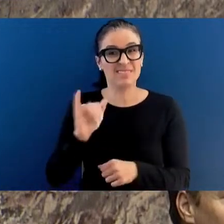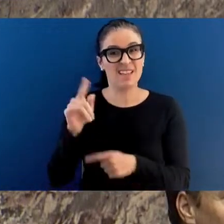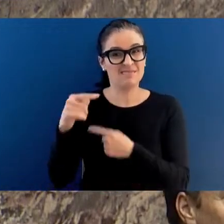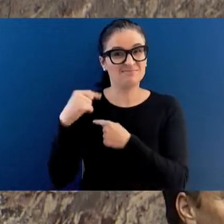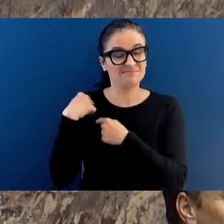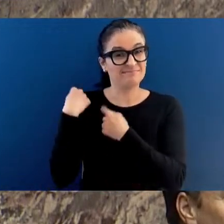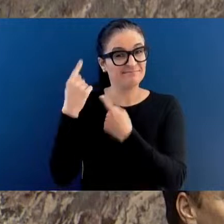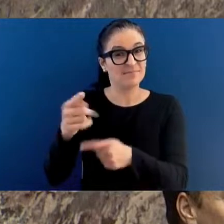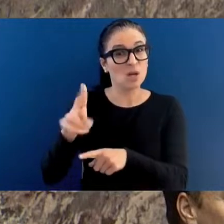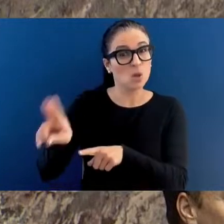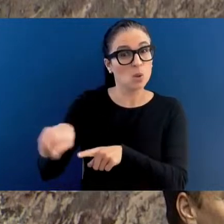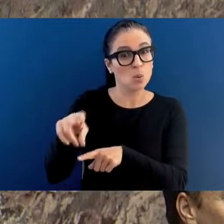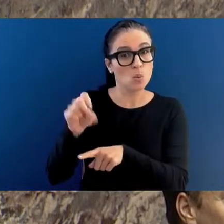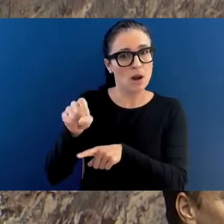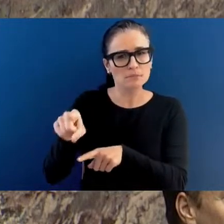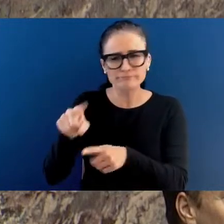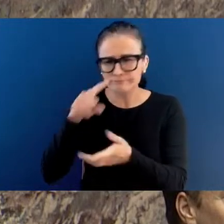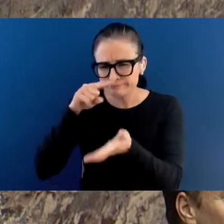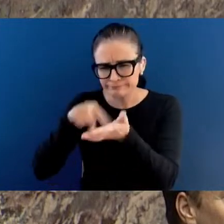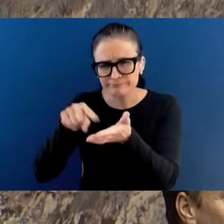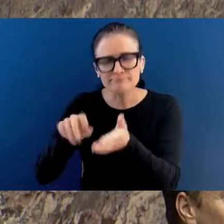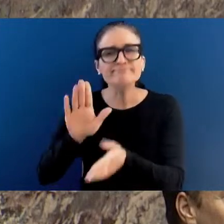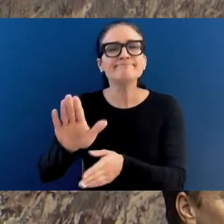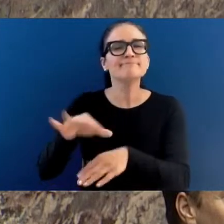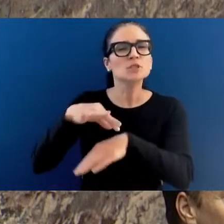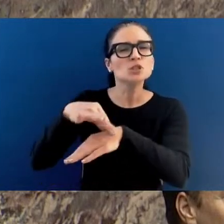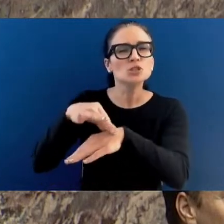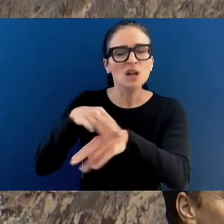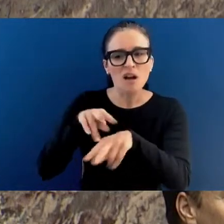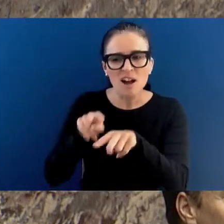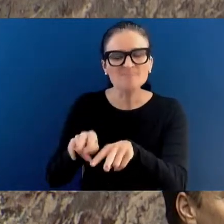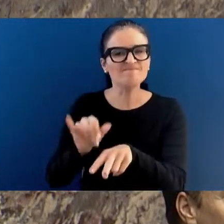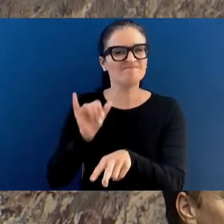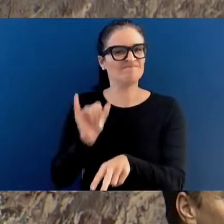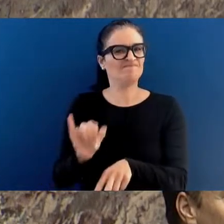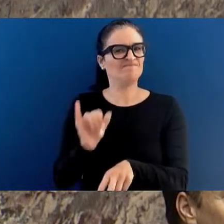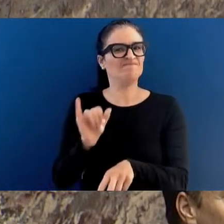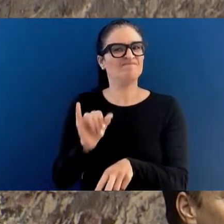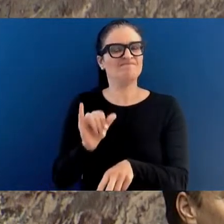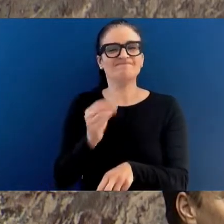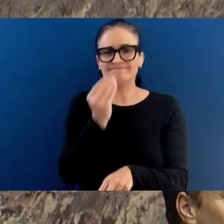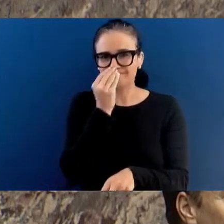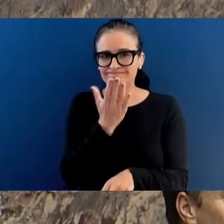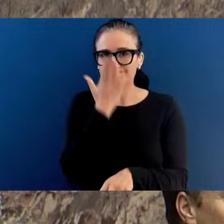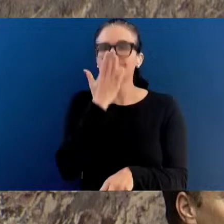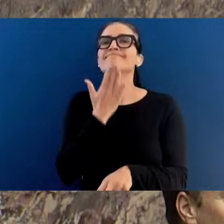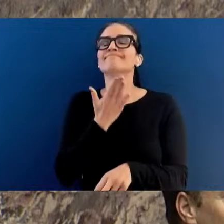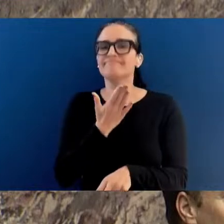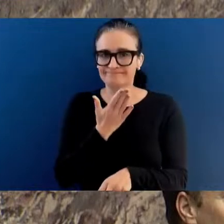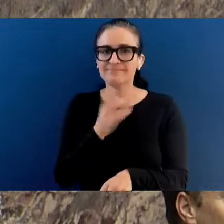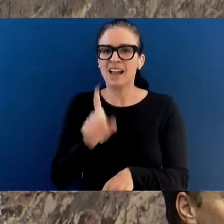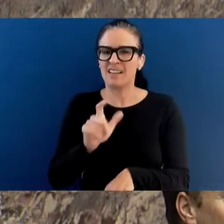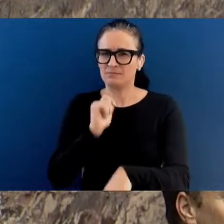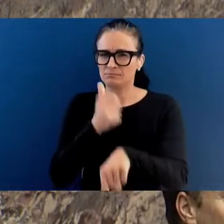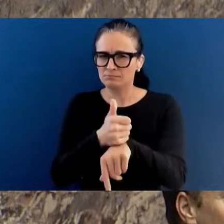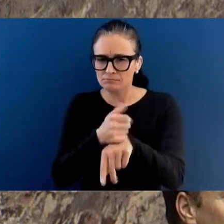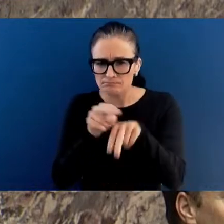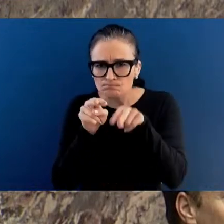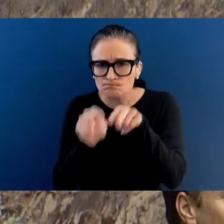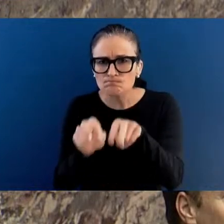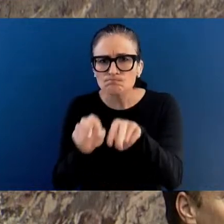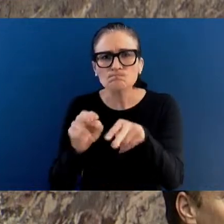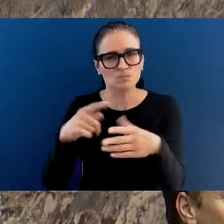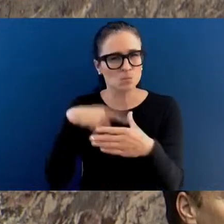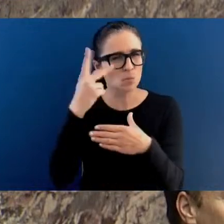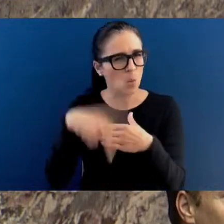that lesson to heart and maintains a rigorous monitoring program of their Cascadia volcanoes. Mount Meagher's last eruption